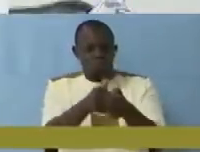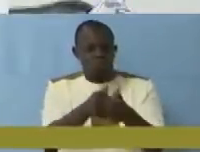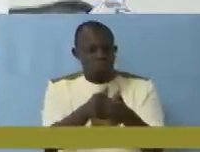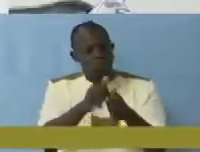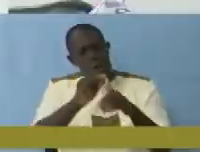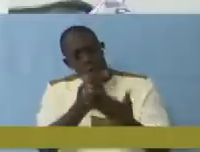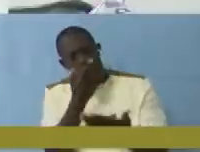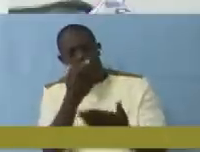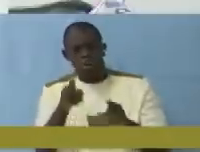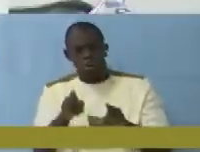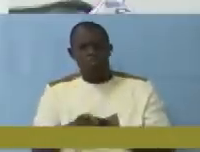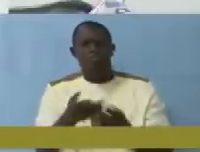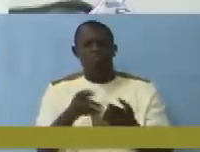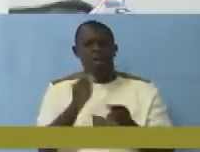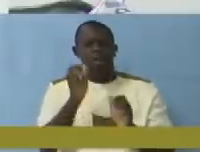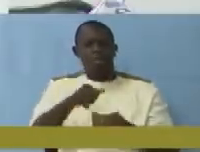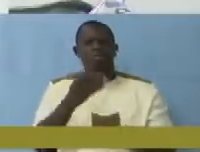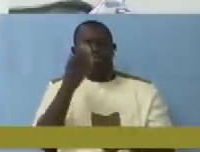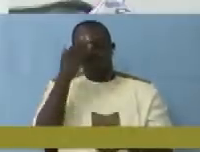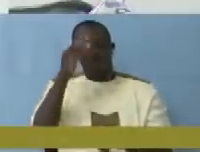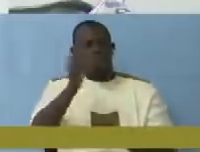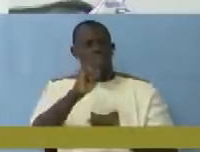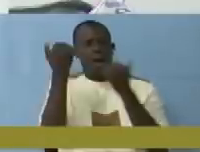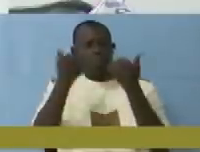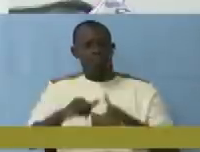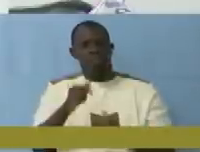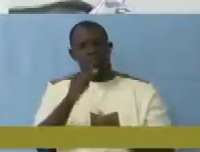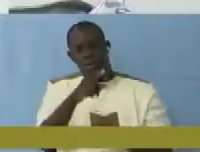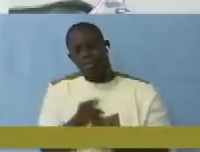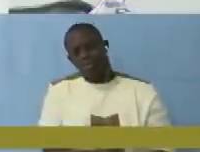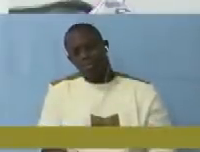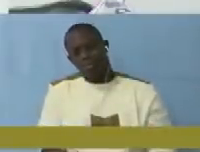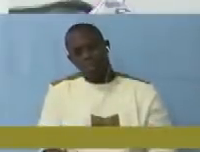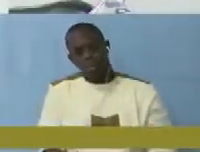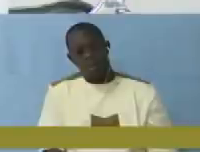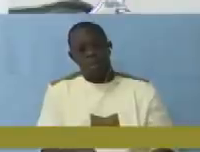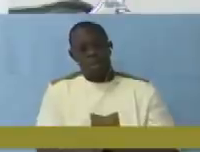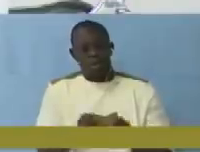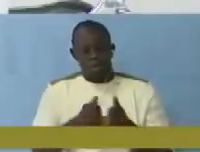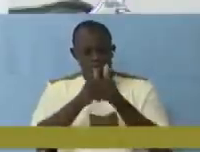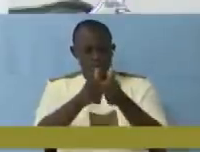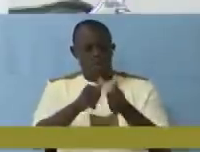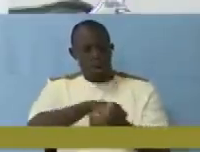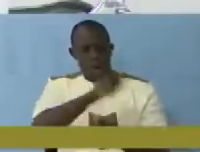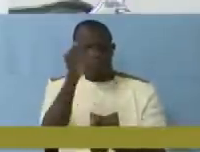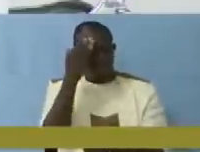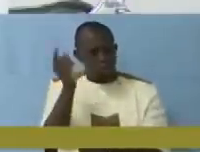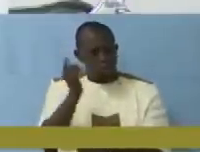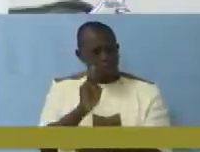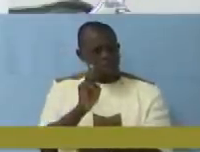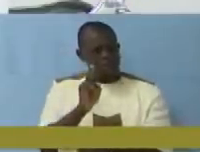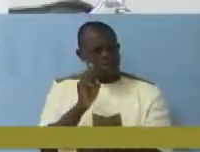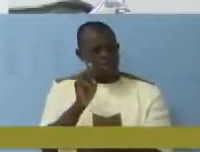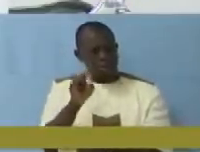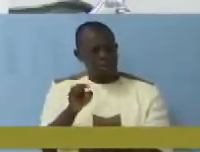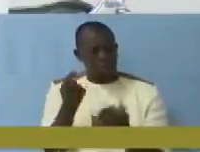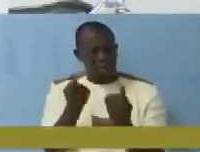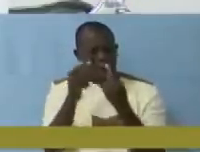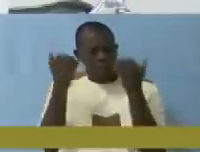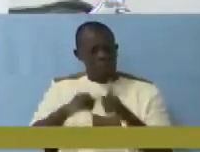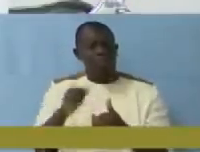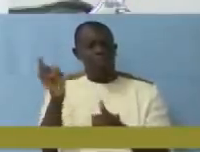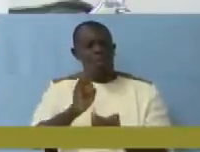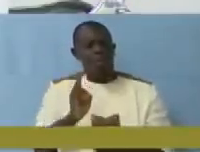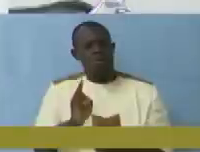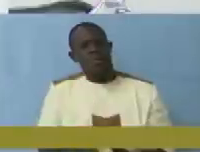kolu noma pour ñin kamala inshallah même moment Following up and verifying what? kabula ko nyin no maka long